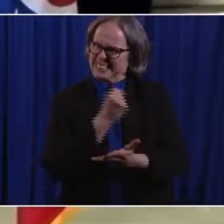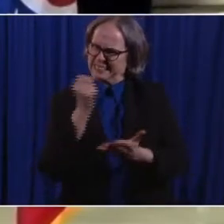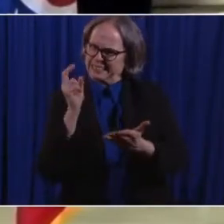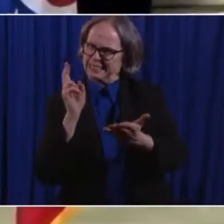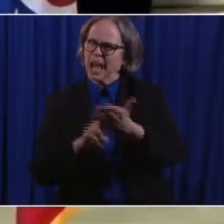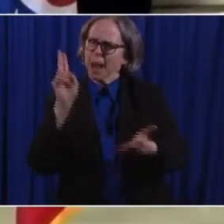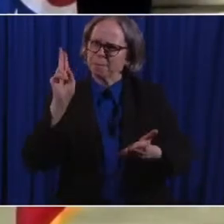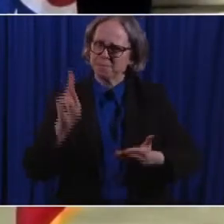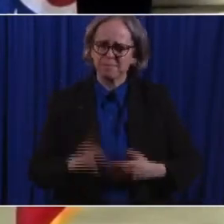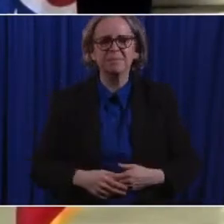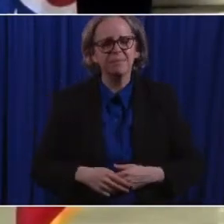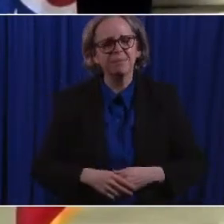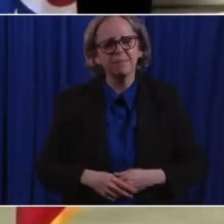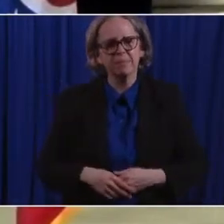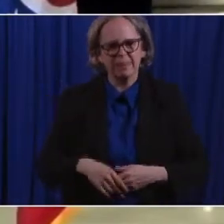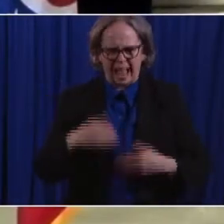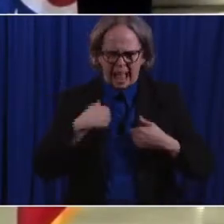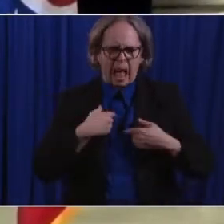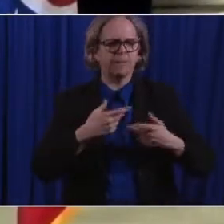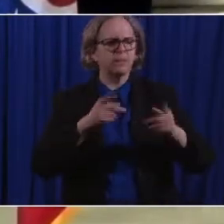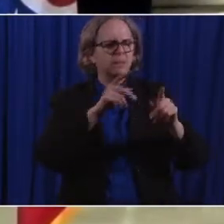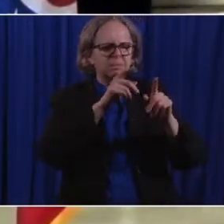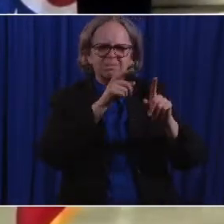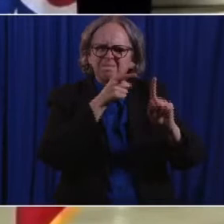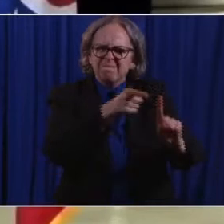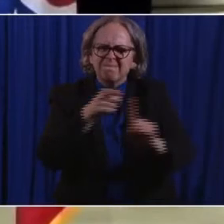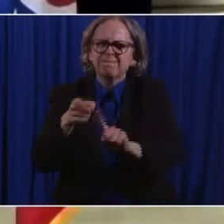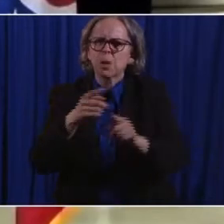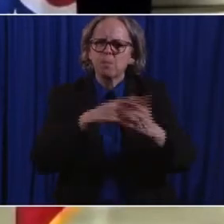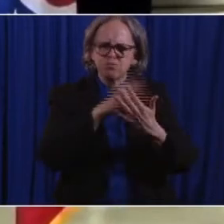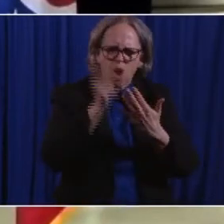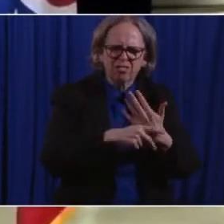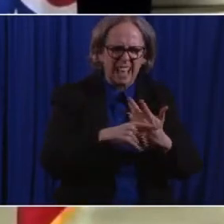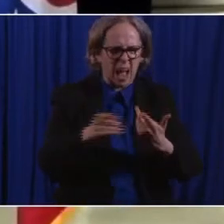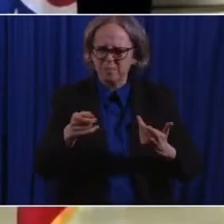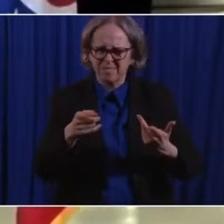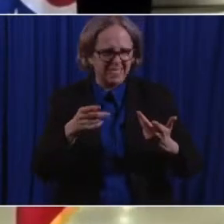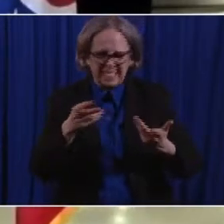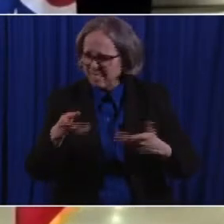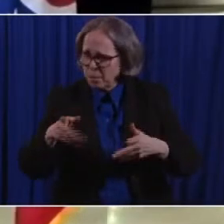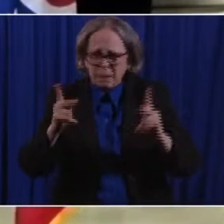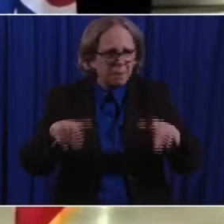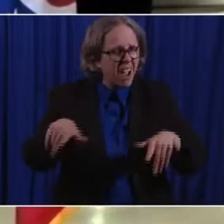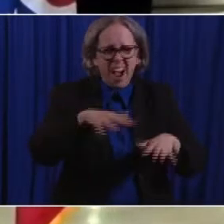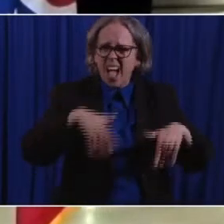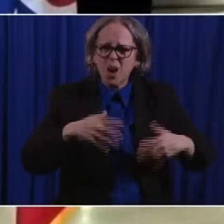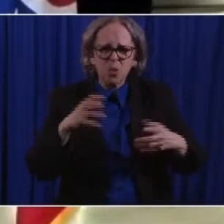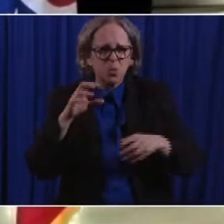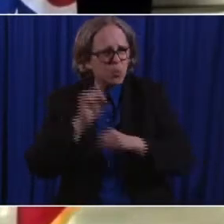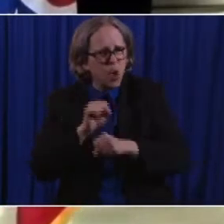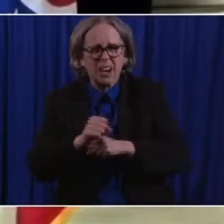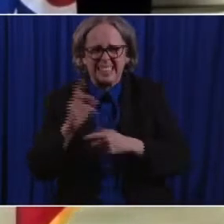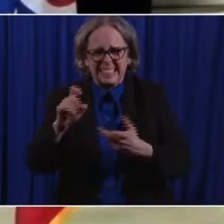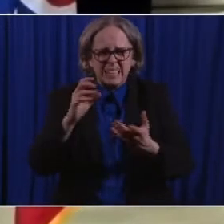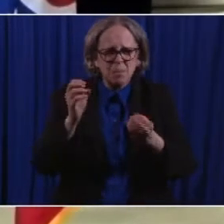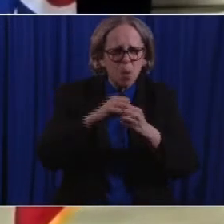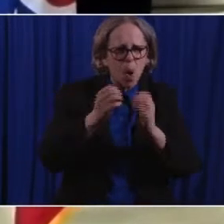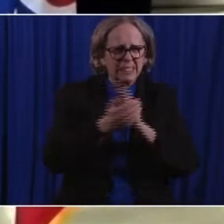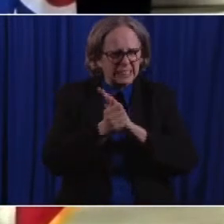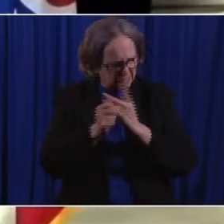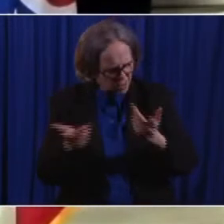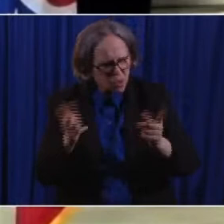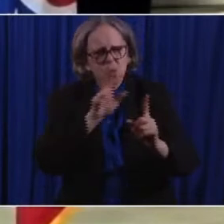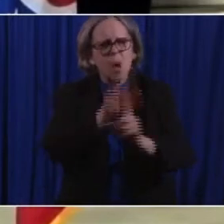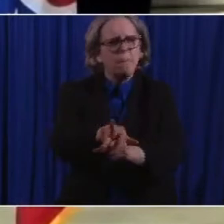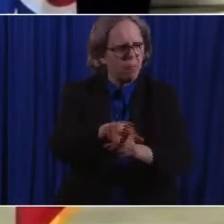individualized program. If you're out of work and you want to upgrade that, you can also find that through the Tech Cred website.